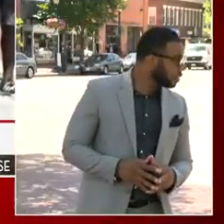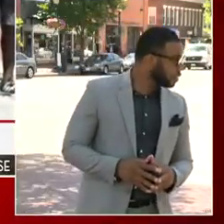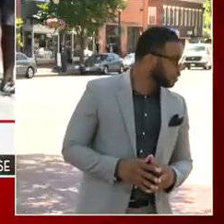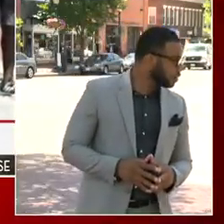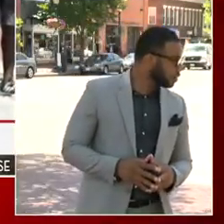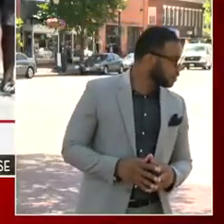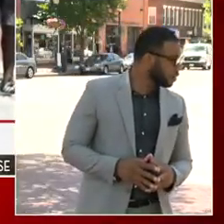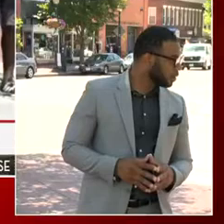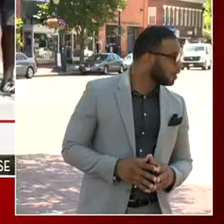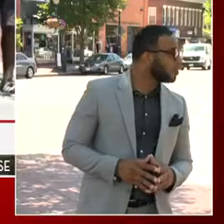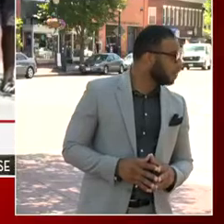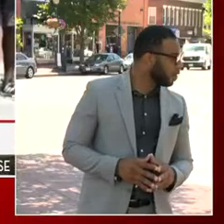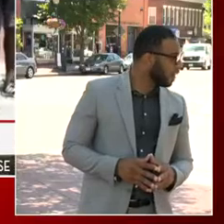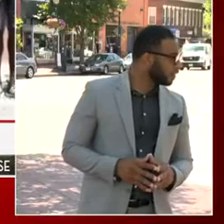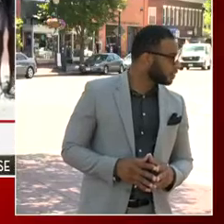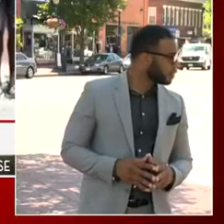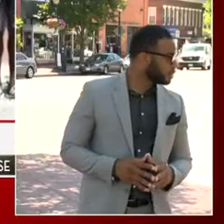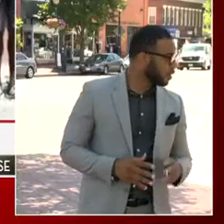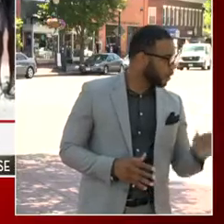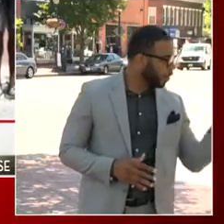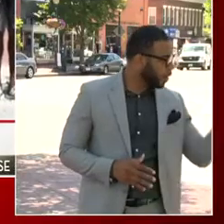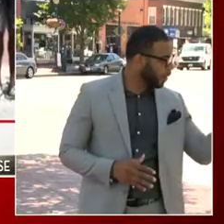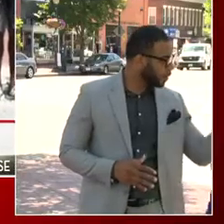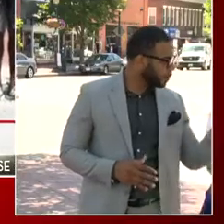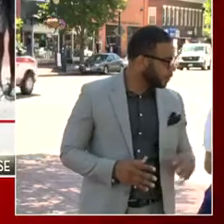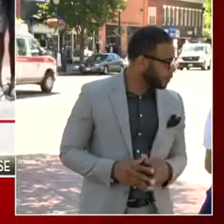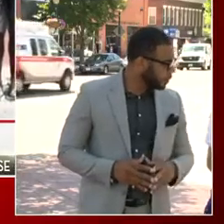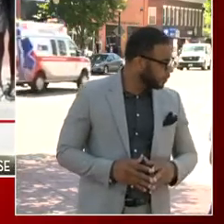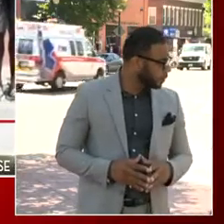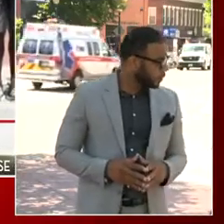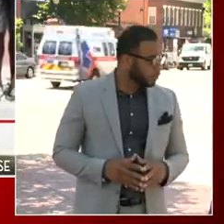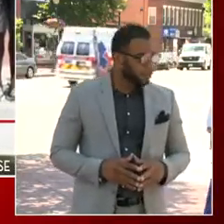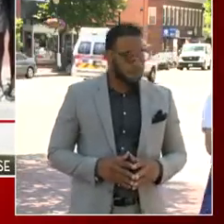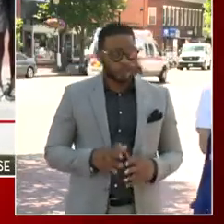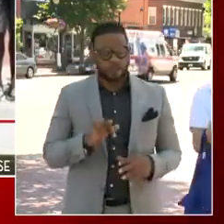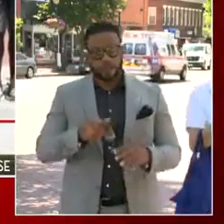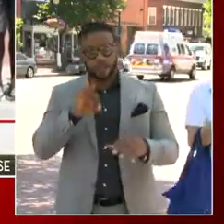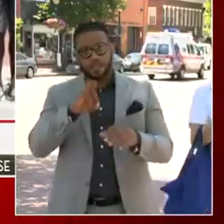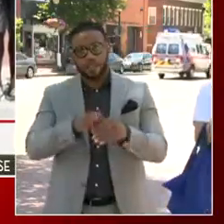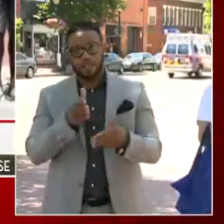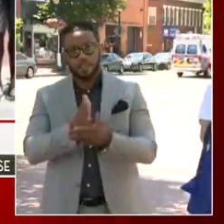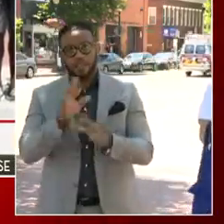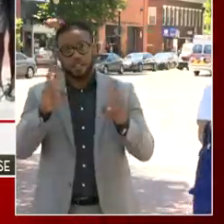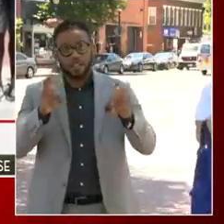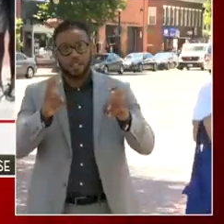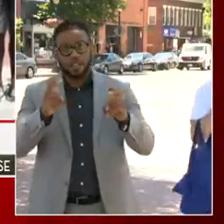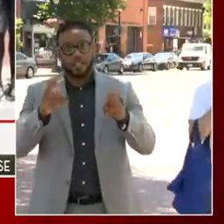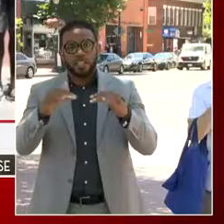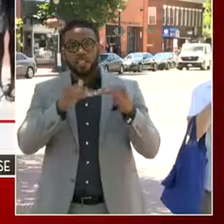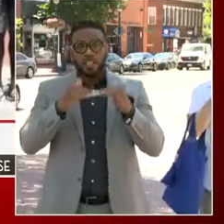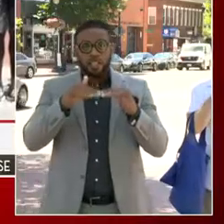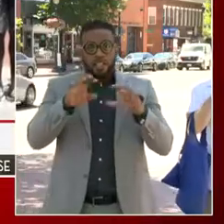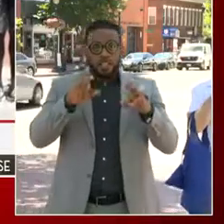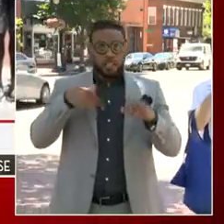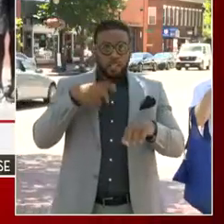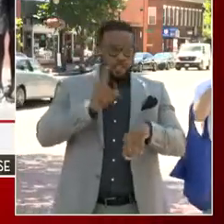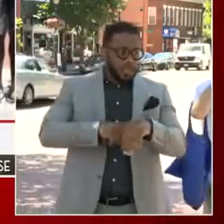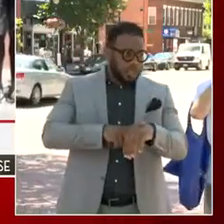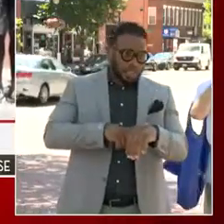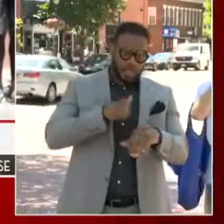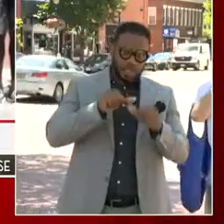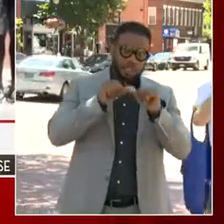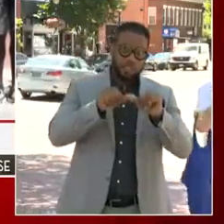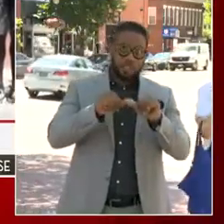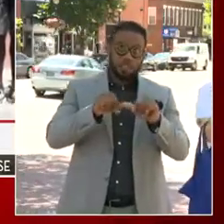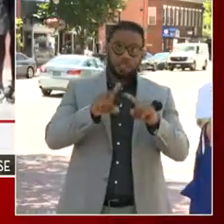And D.C. statehood is a voting rights issue. It's a civil rights issue of our time. That will continue